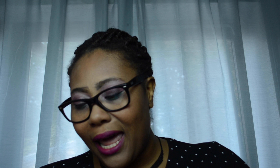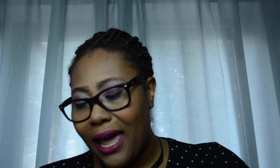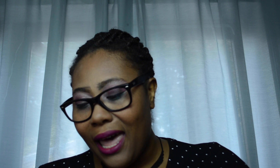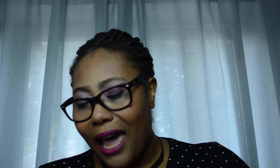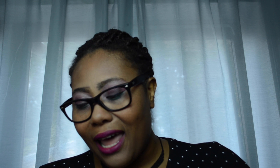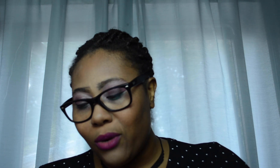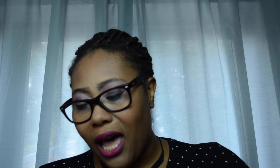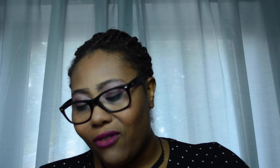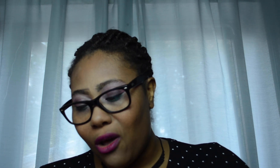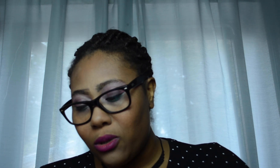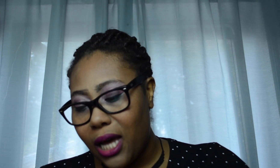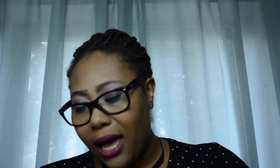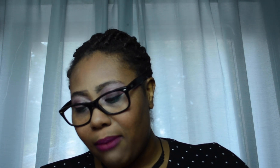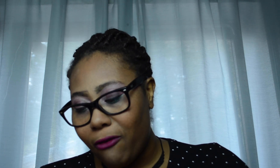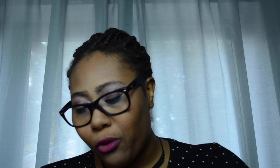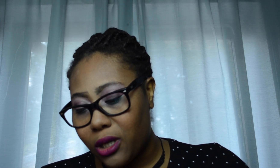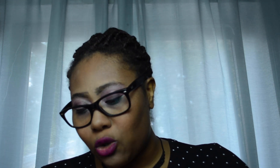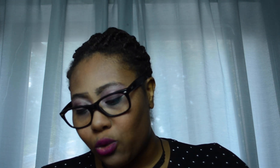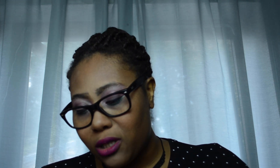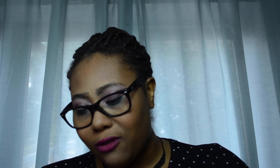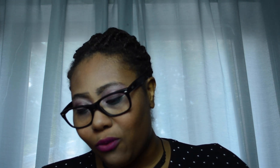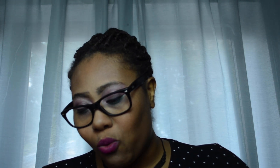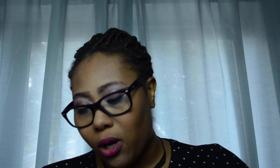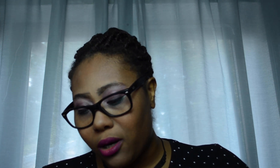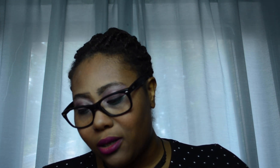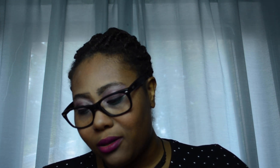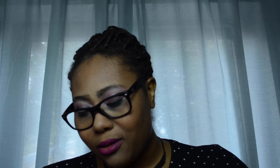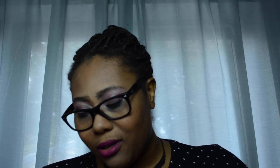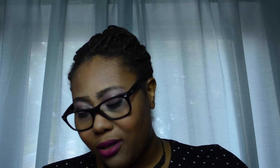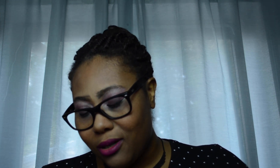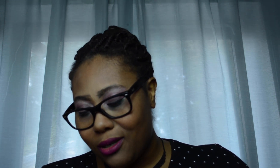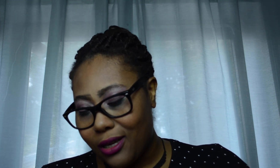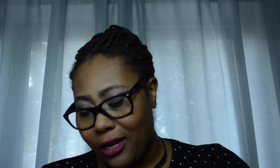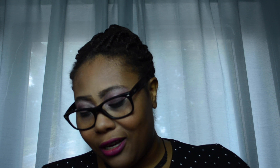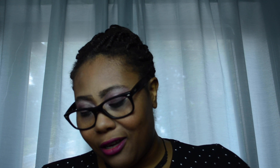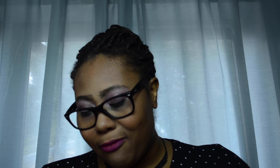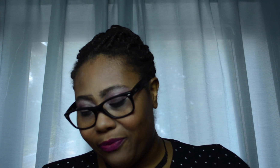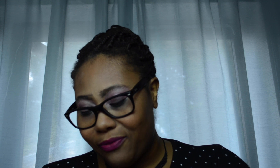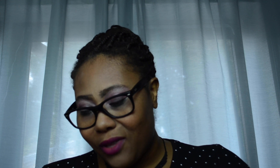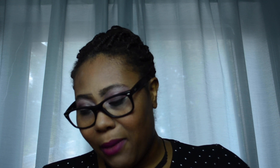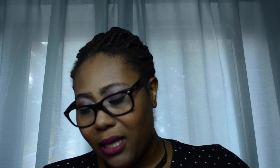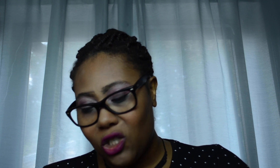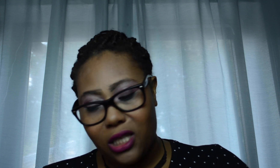of the day, and I would have no time for constructive work.